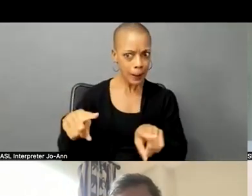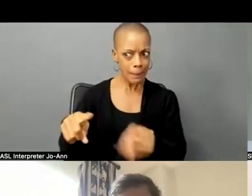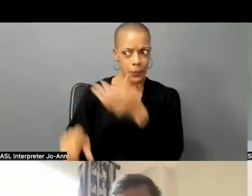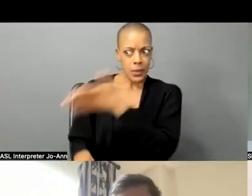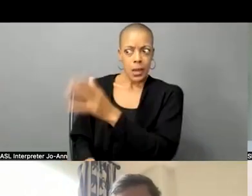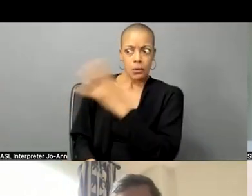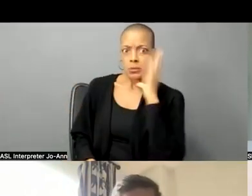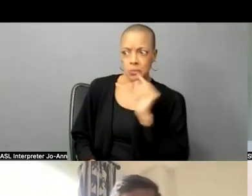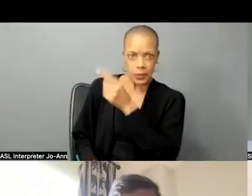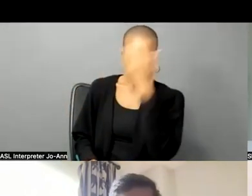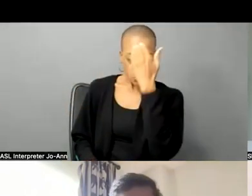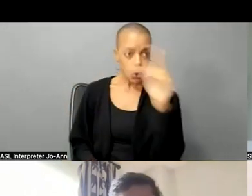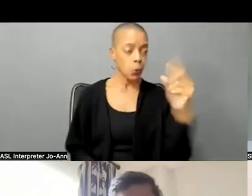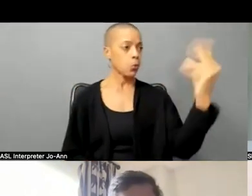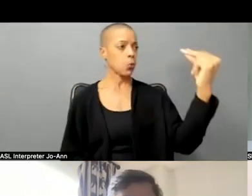no. And